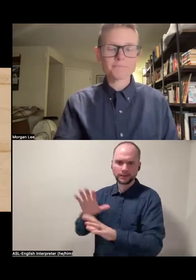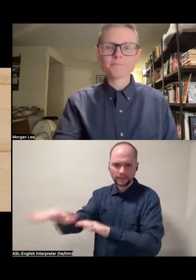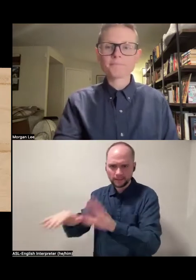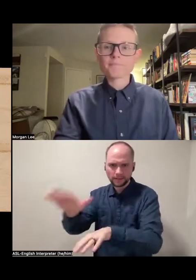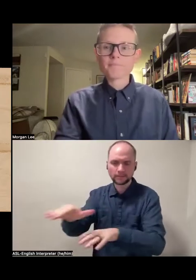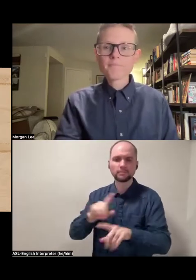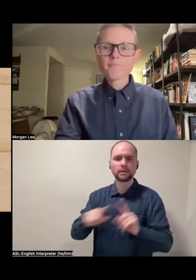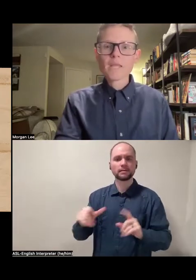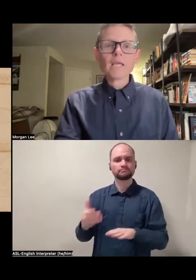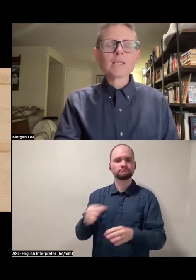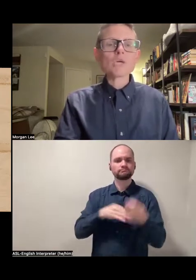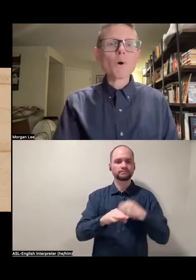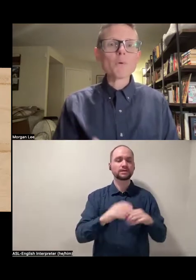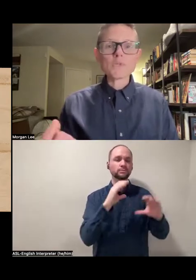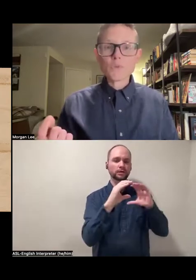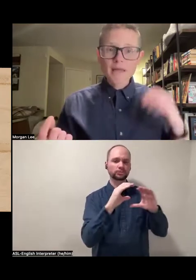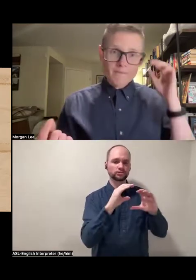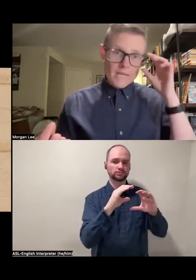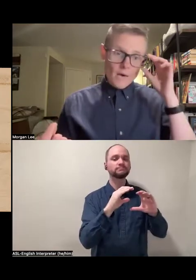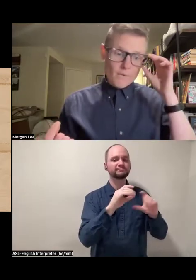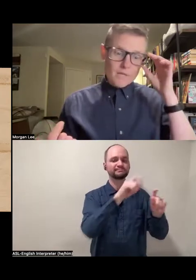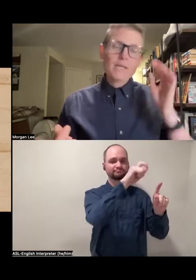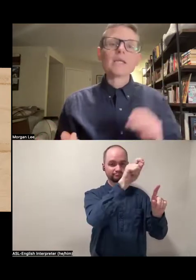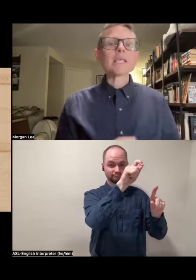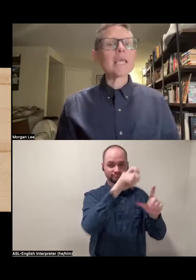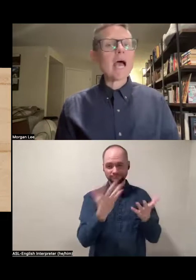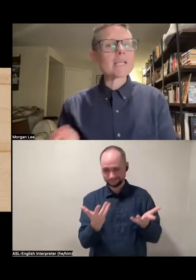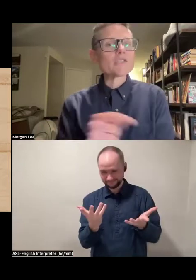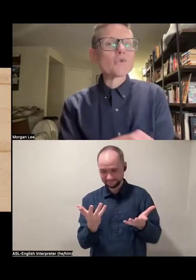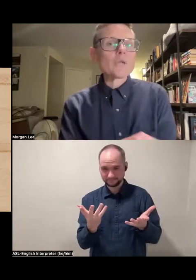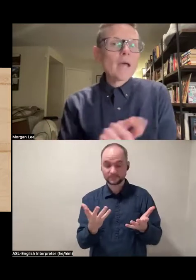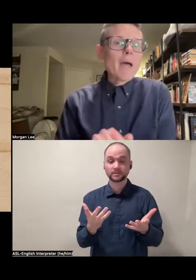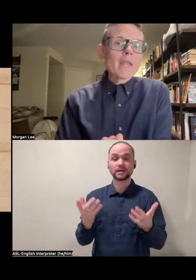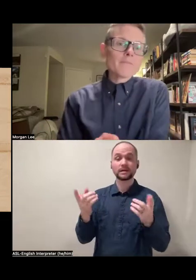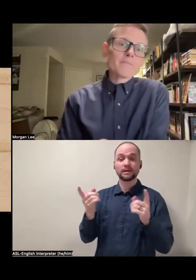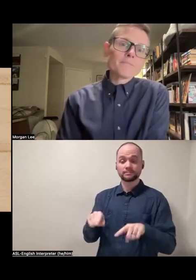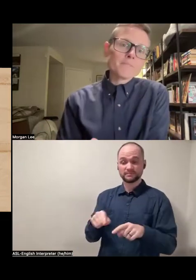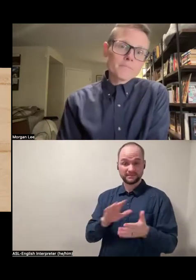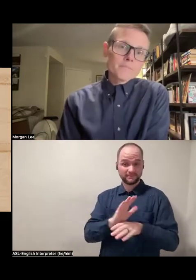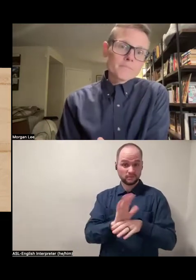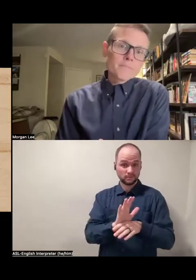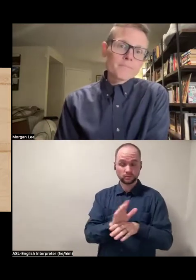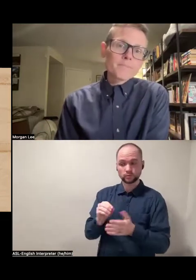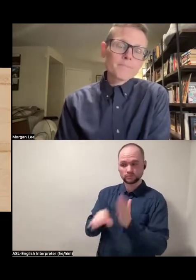communication. So what we would do with that video is he had a student iPad.